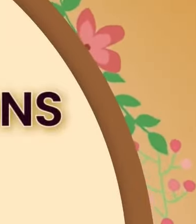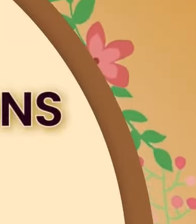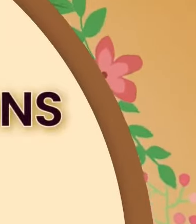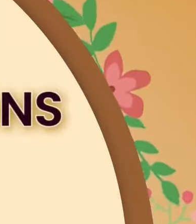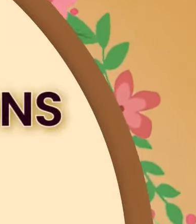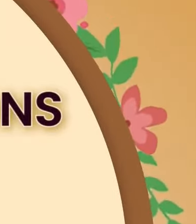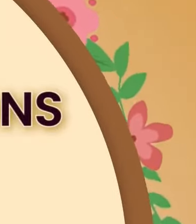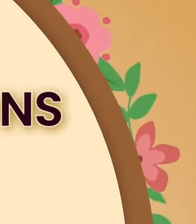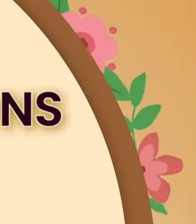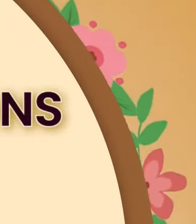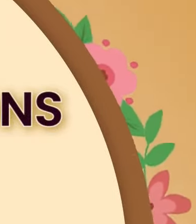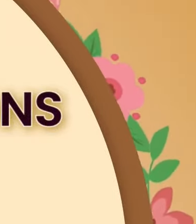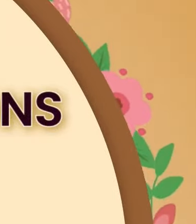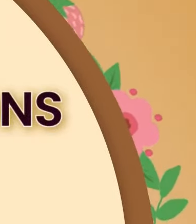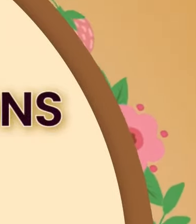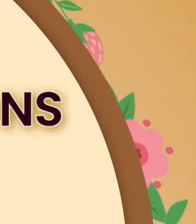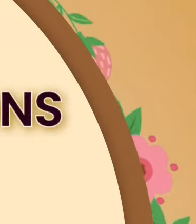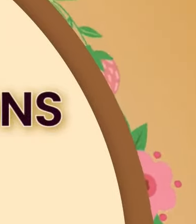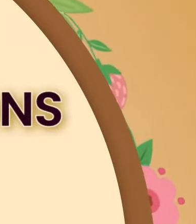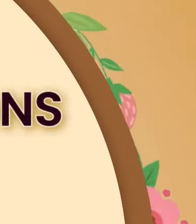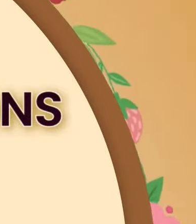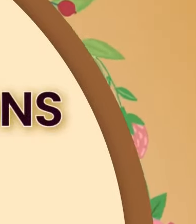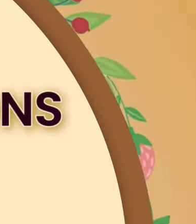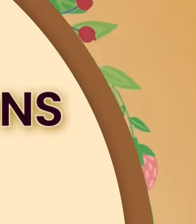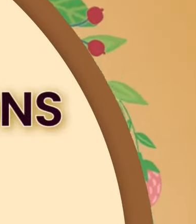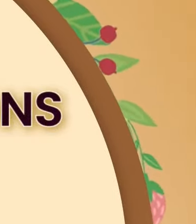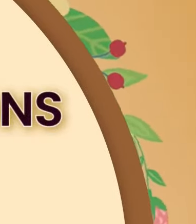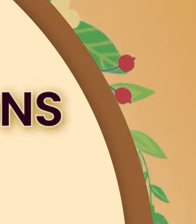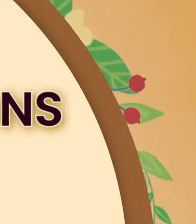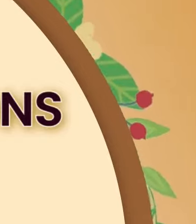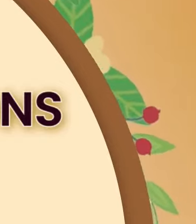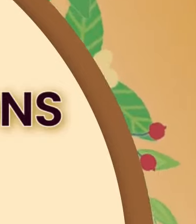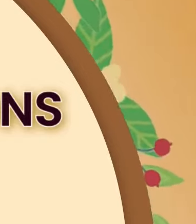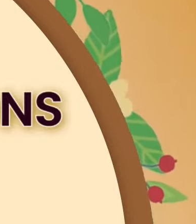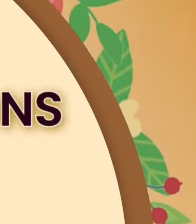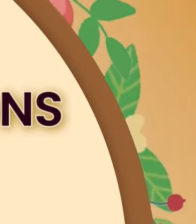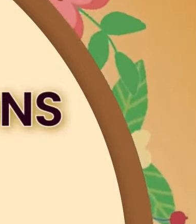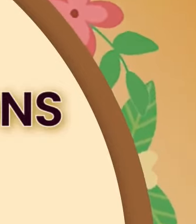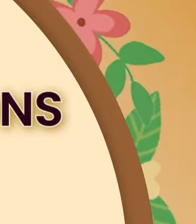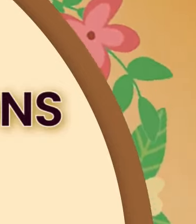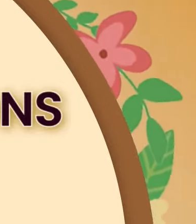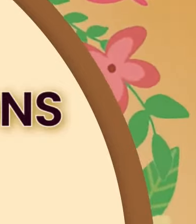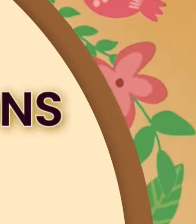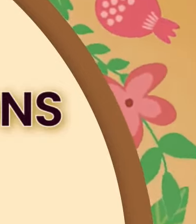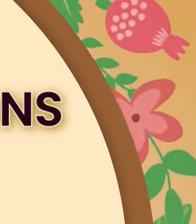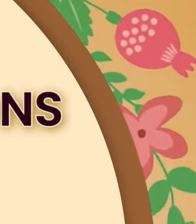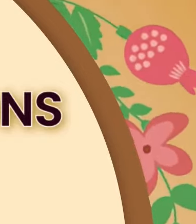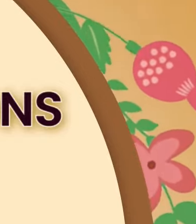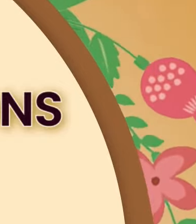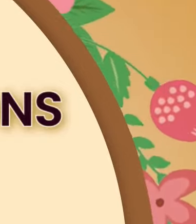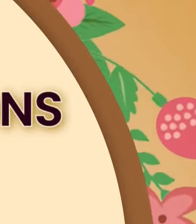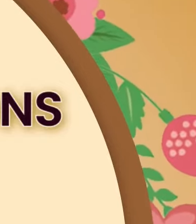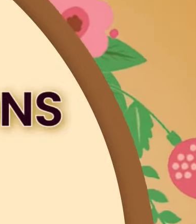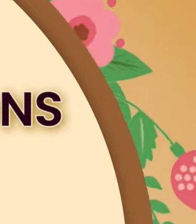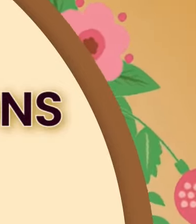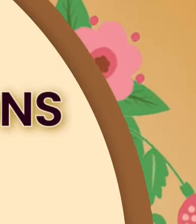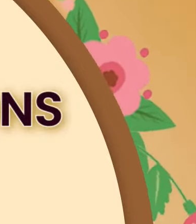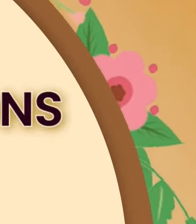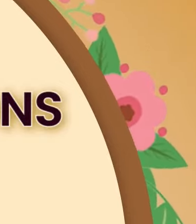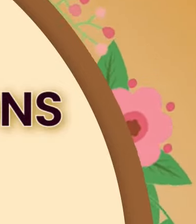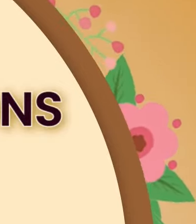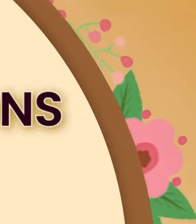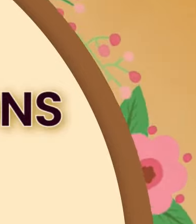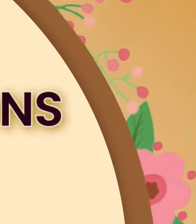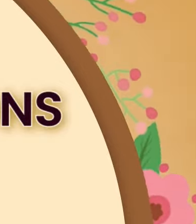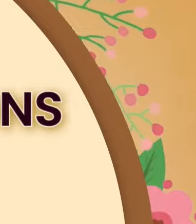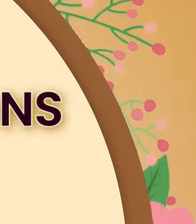going to learn about Unit 2 of your textbook titled Values and Dispositions. So, this chapter is not just meant